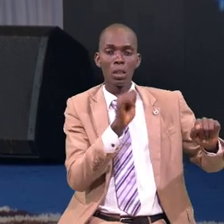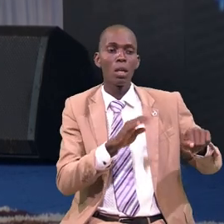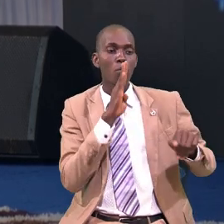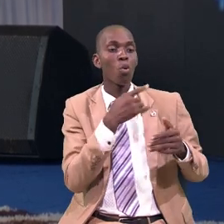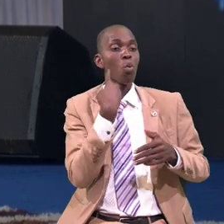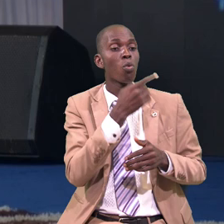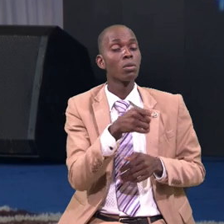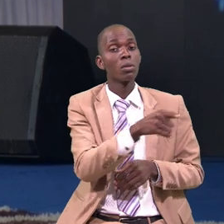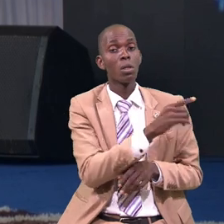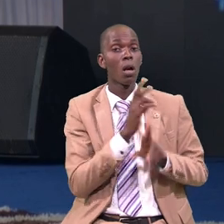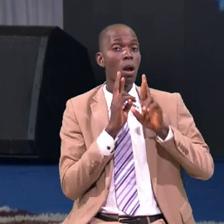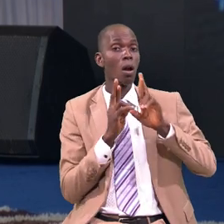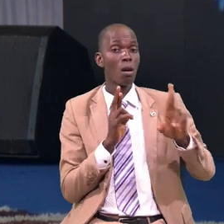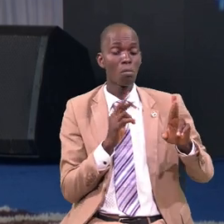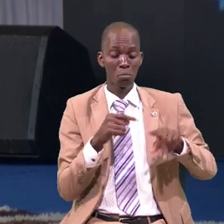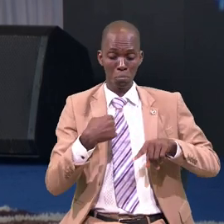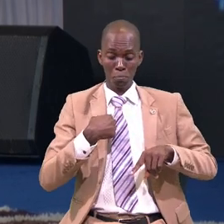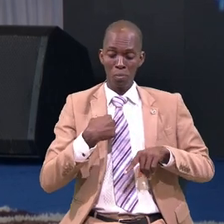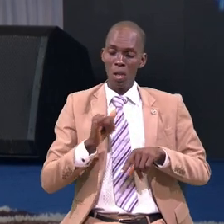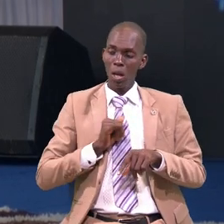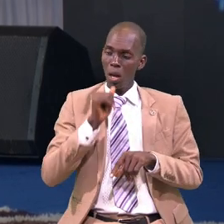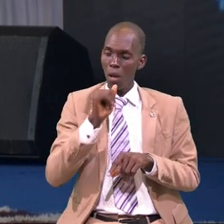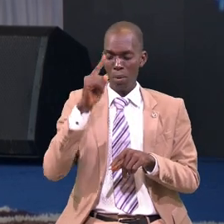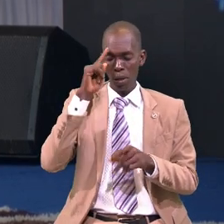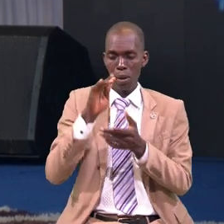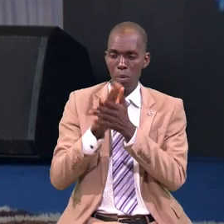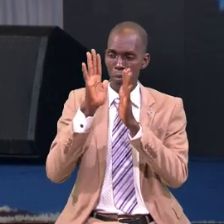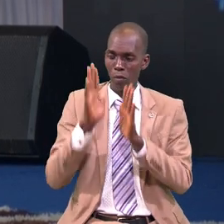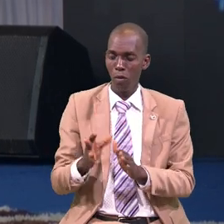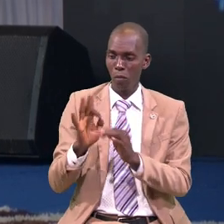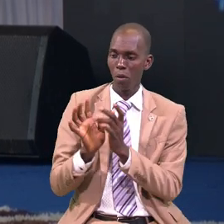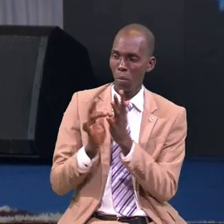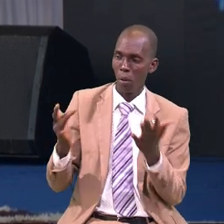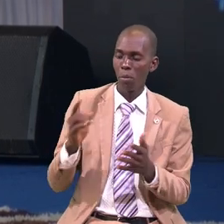I am a Bible believer, a Bible preacher.